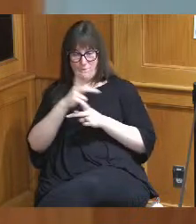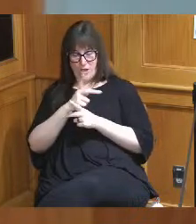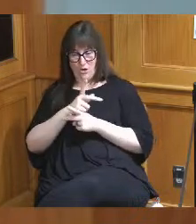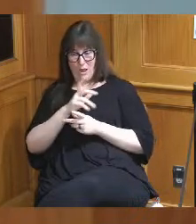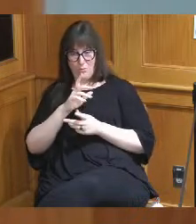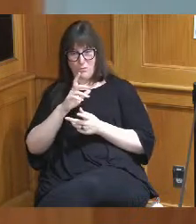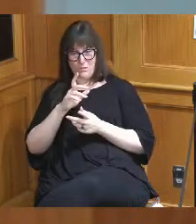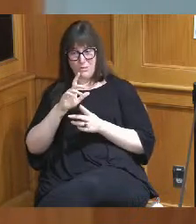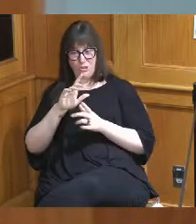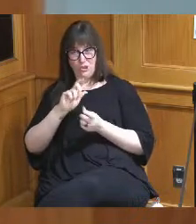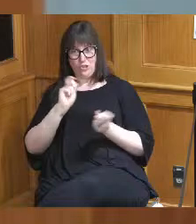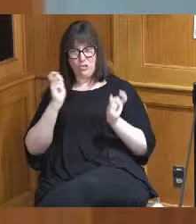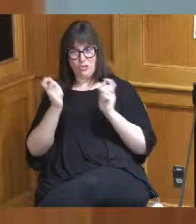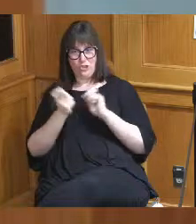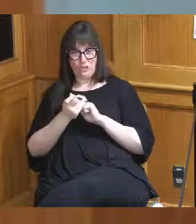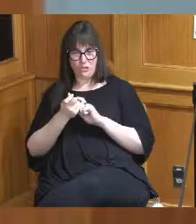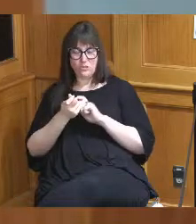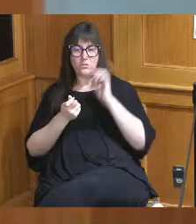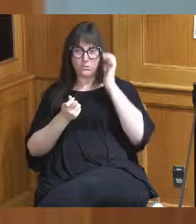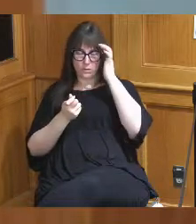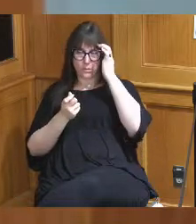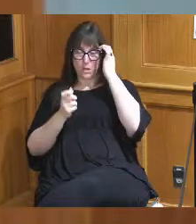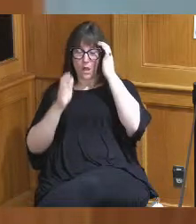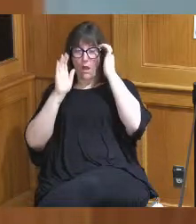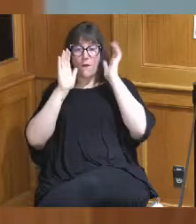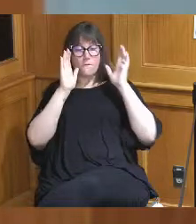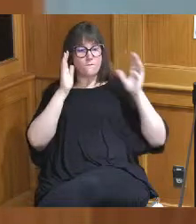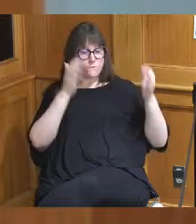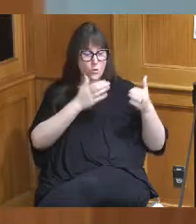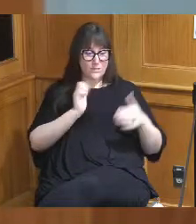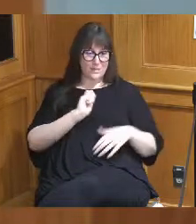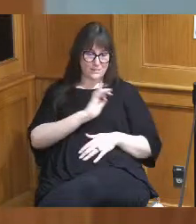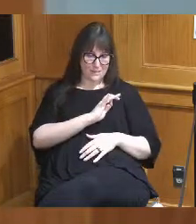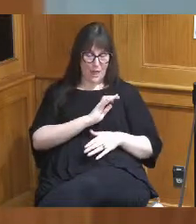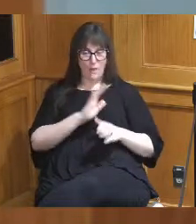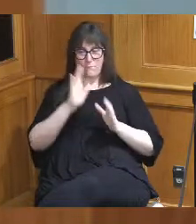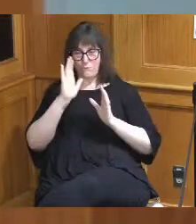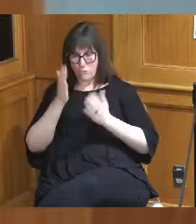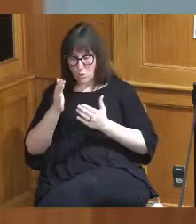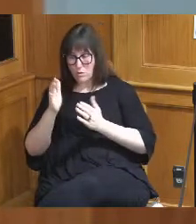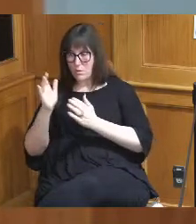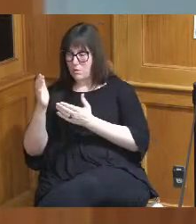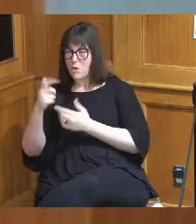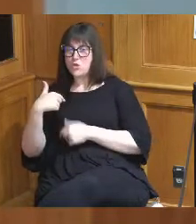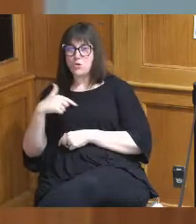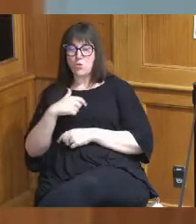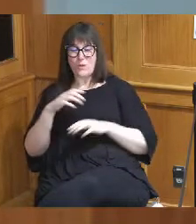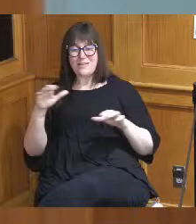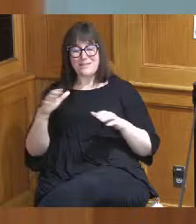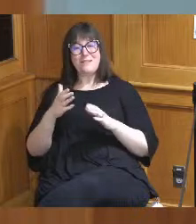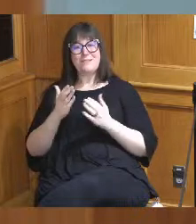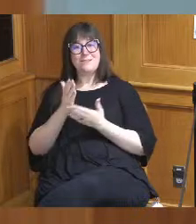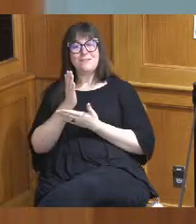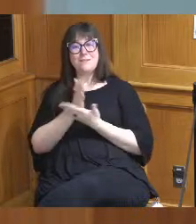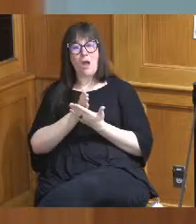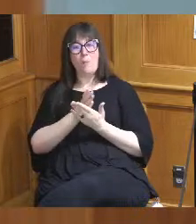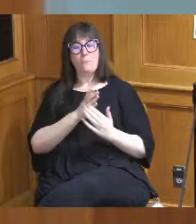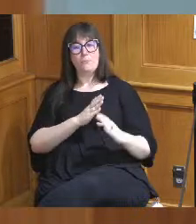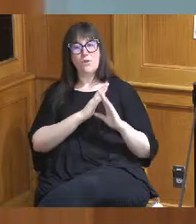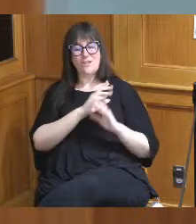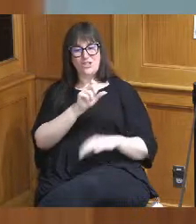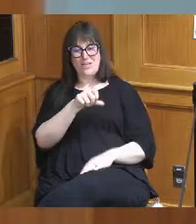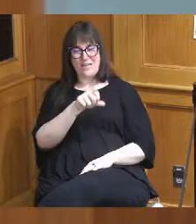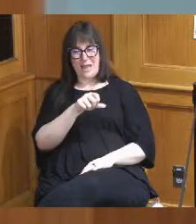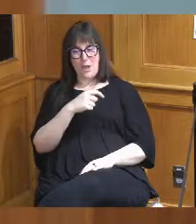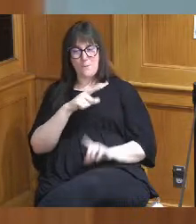really make sure we were focusing on staff and meeting mandates. So we did some prevention and did not